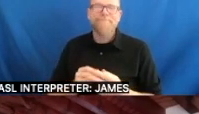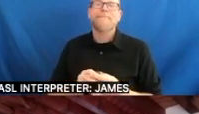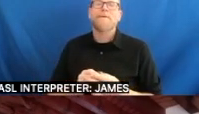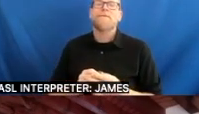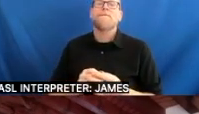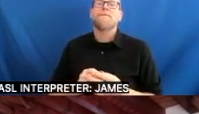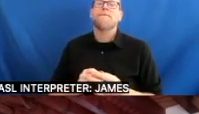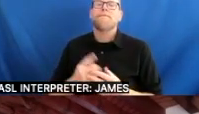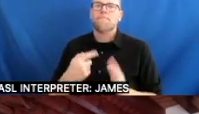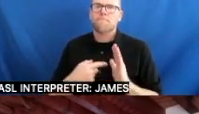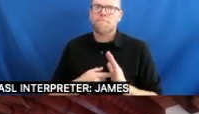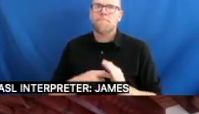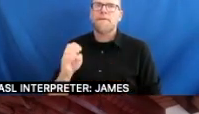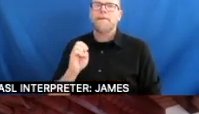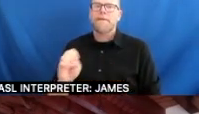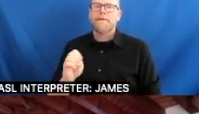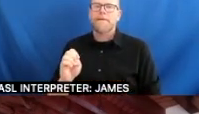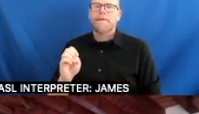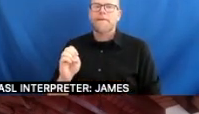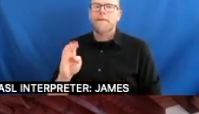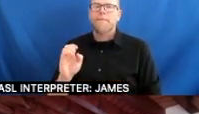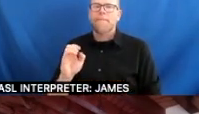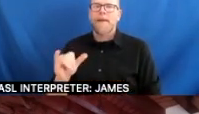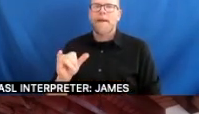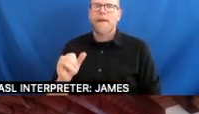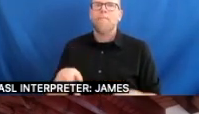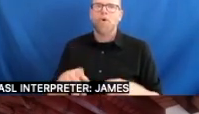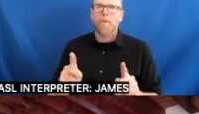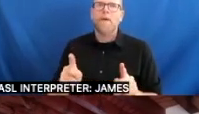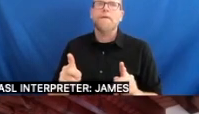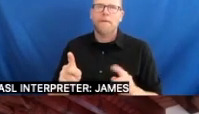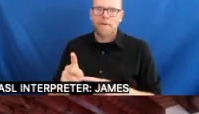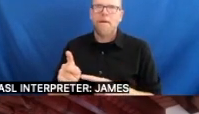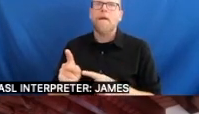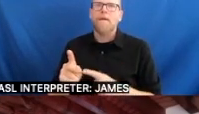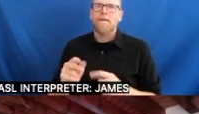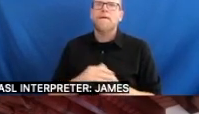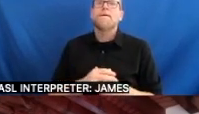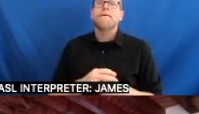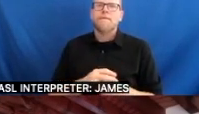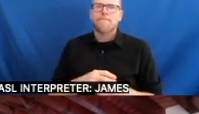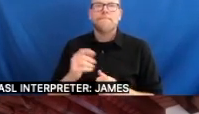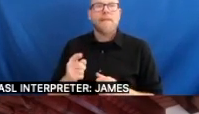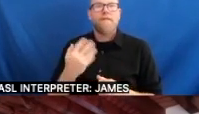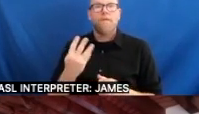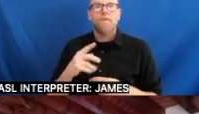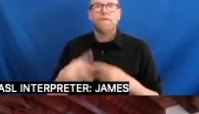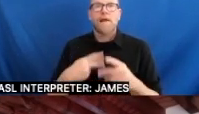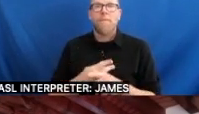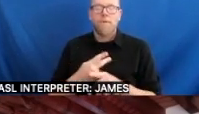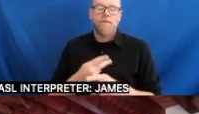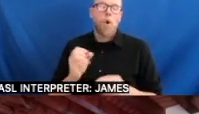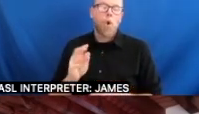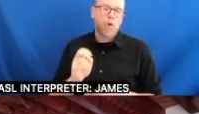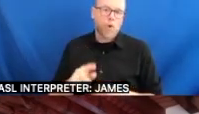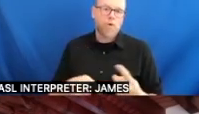example, the East Bay Permanent Real Estate Cooperative. And it has four types of owners. It has community